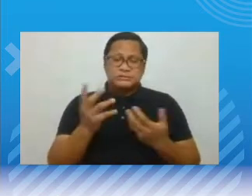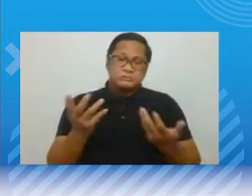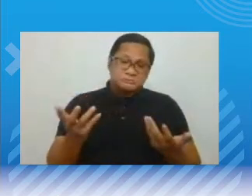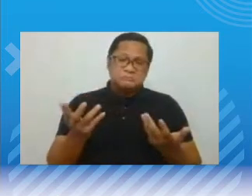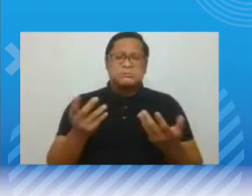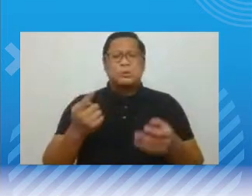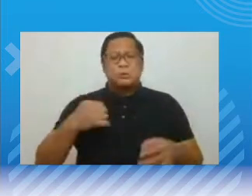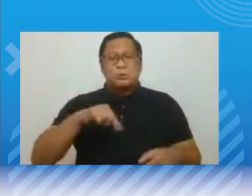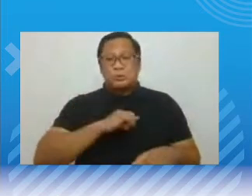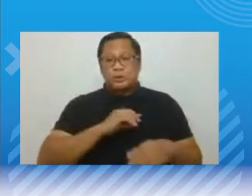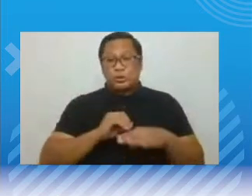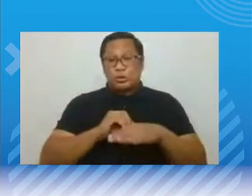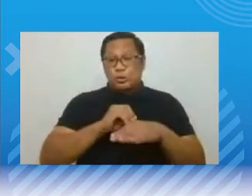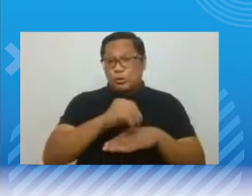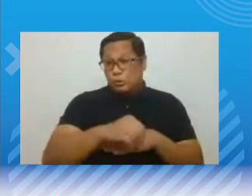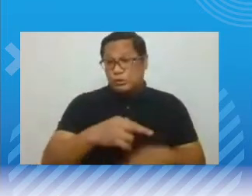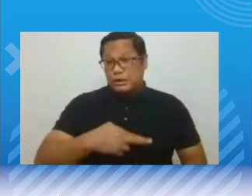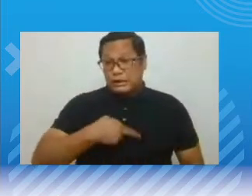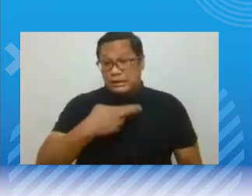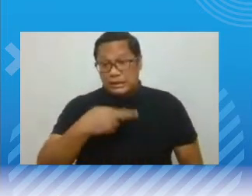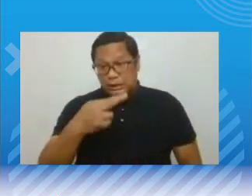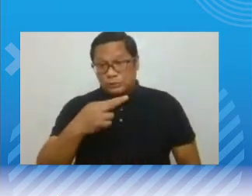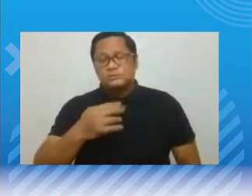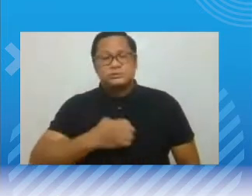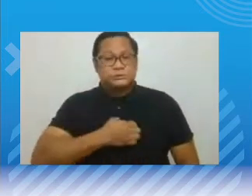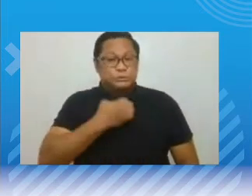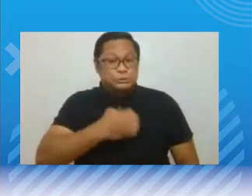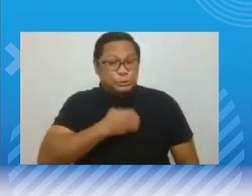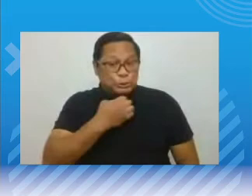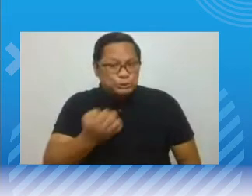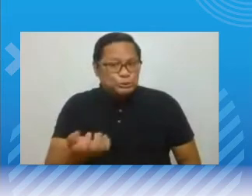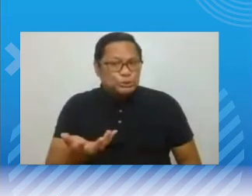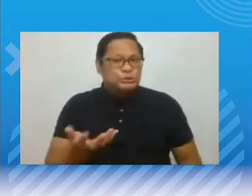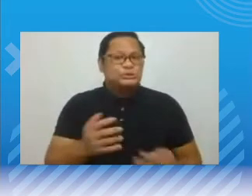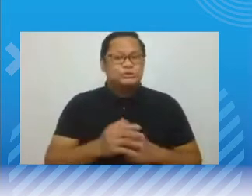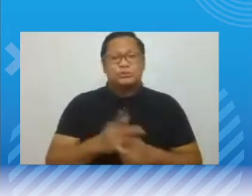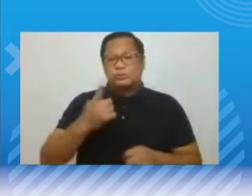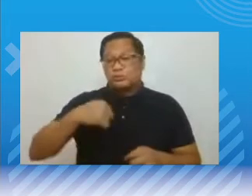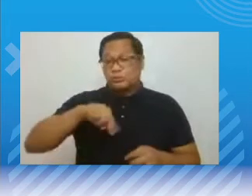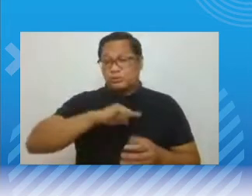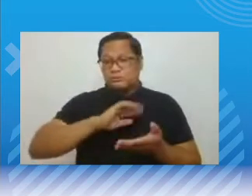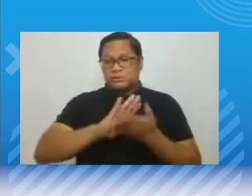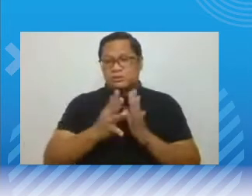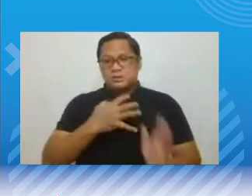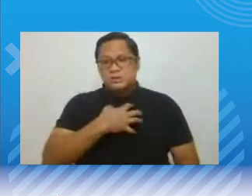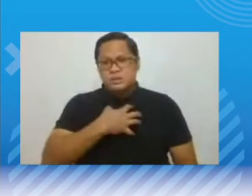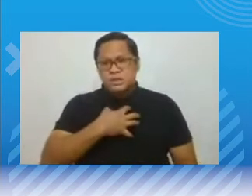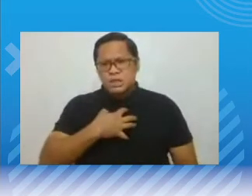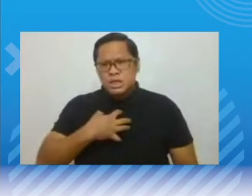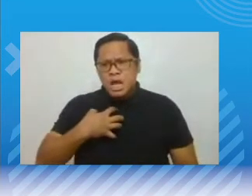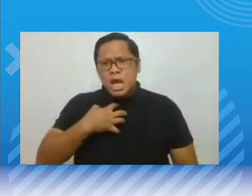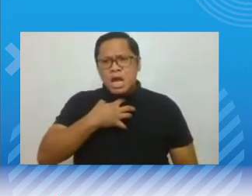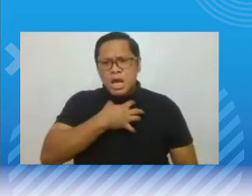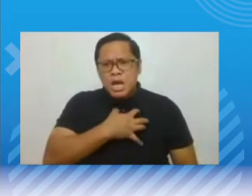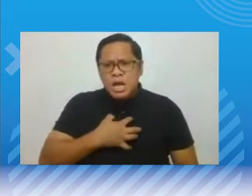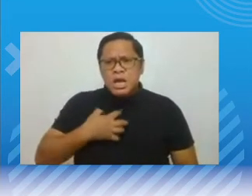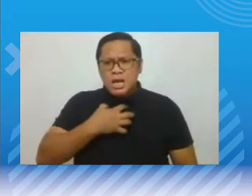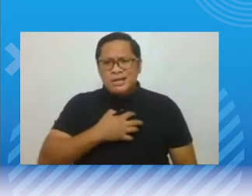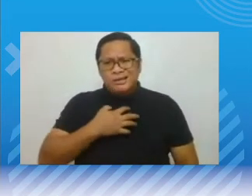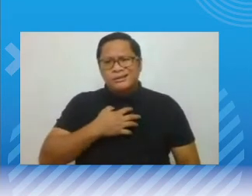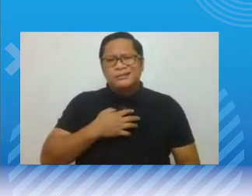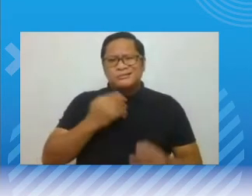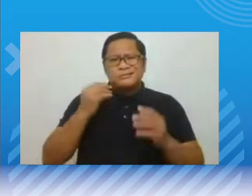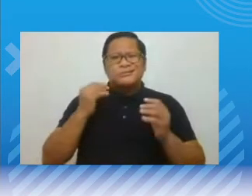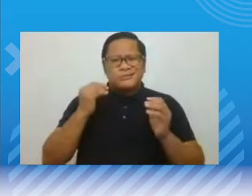become overreactive with our emotions. Ito na yung we become irritable, more irritable than usual,